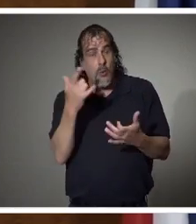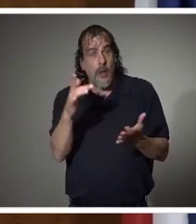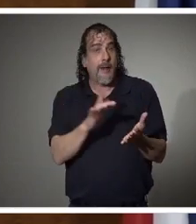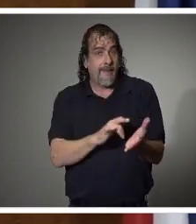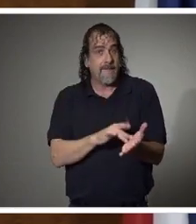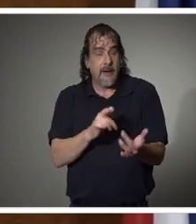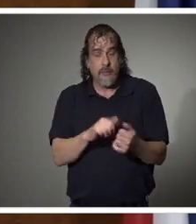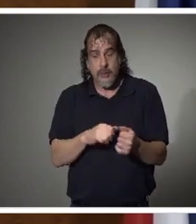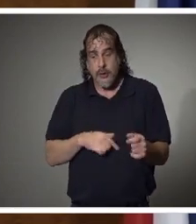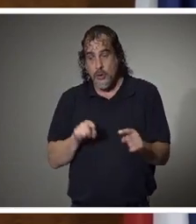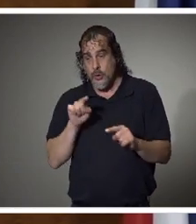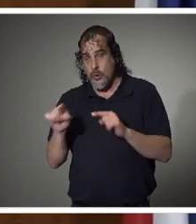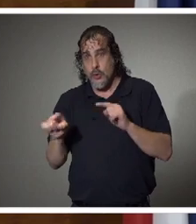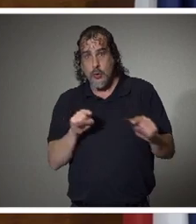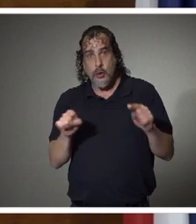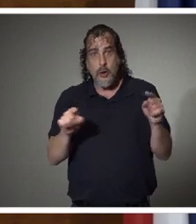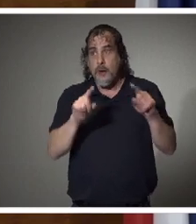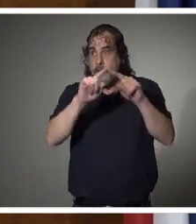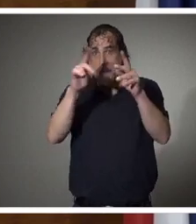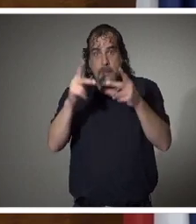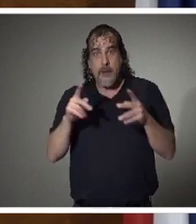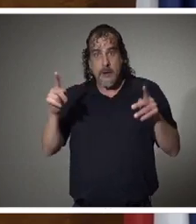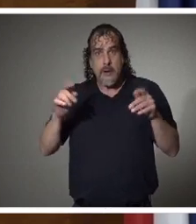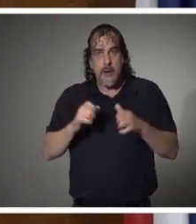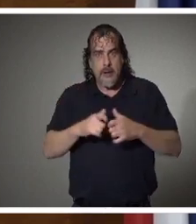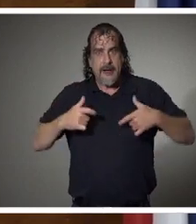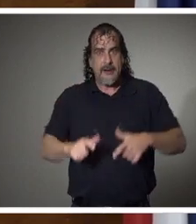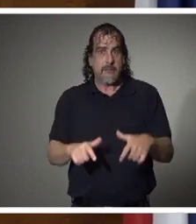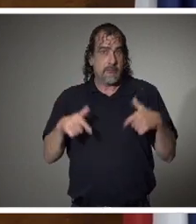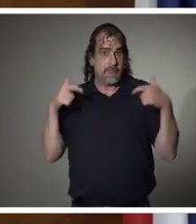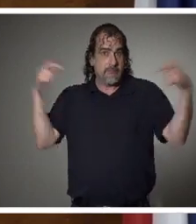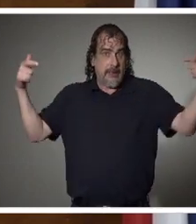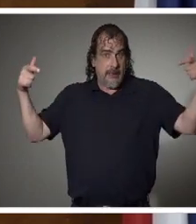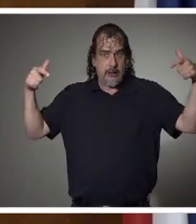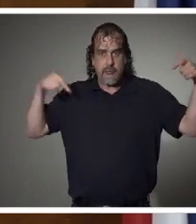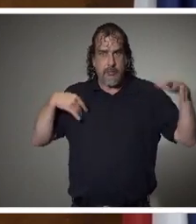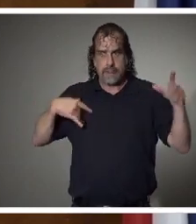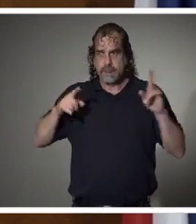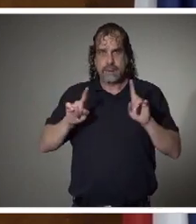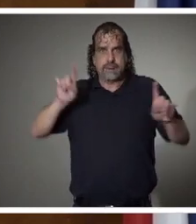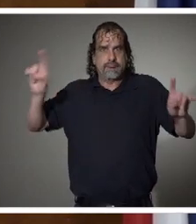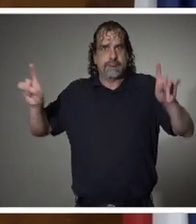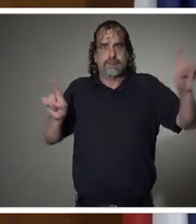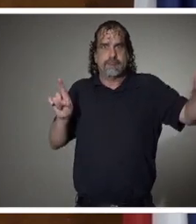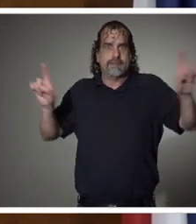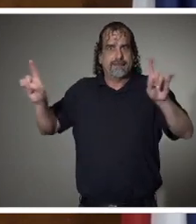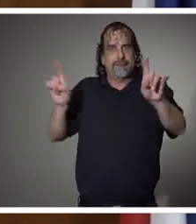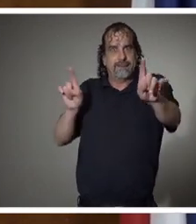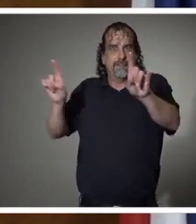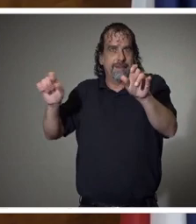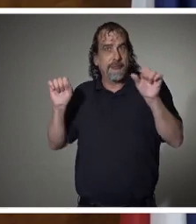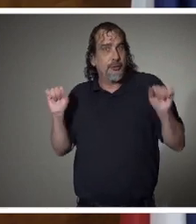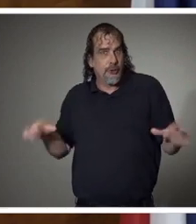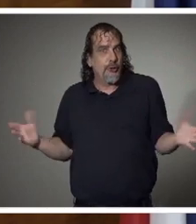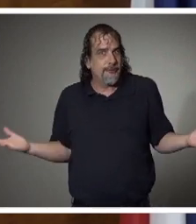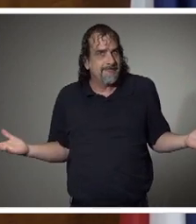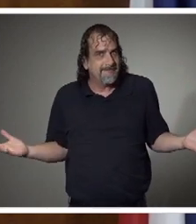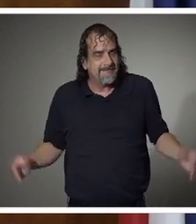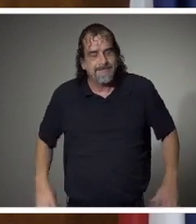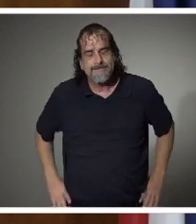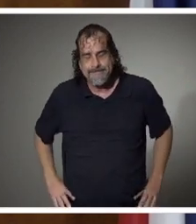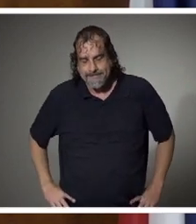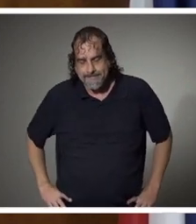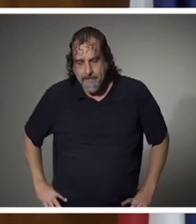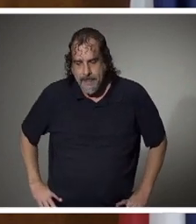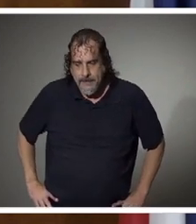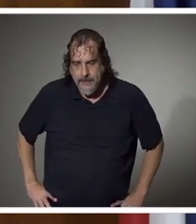is when you look at the actual facility itself, it's also very, very large facility, so it could lend itself for people to social distance and